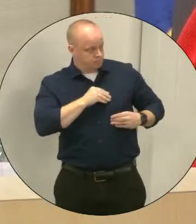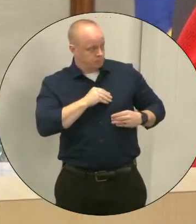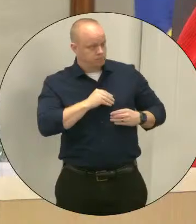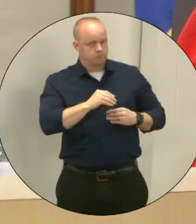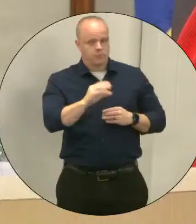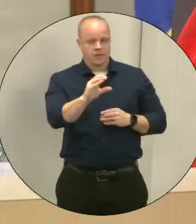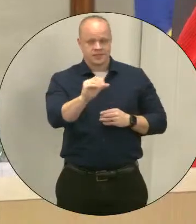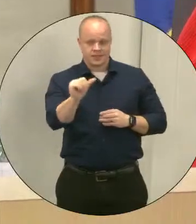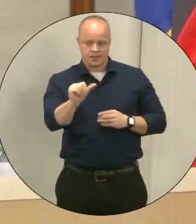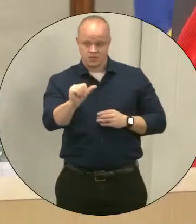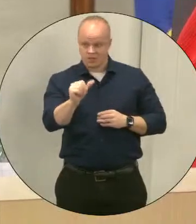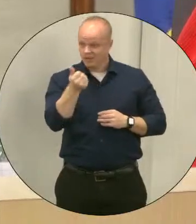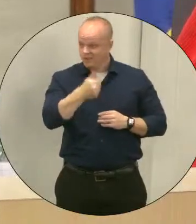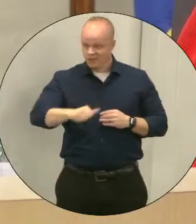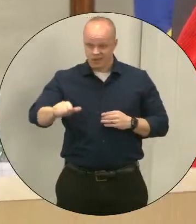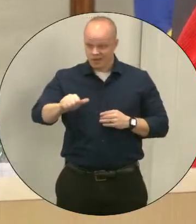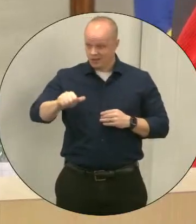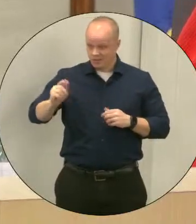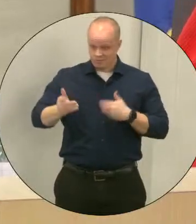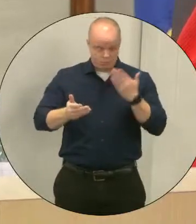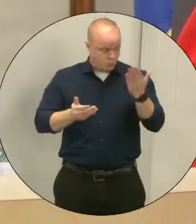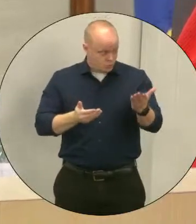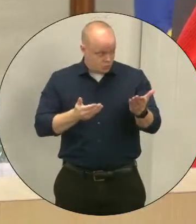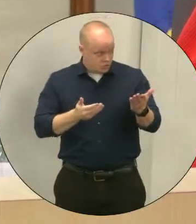agenda. Is there a motion?